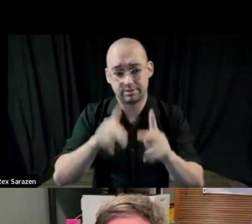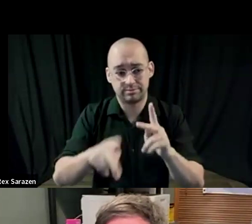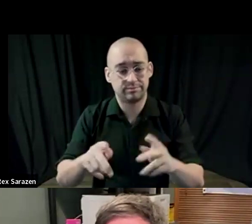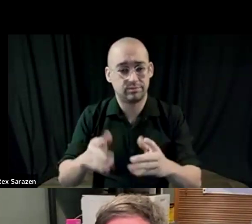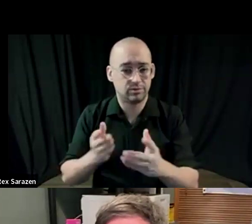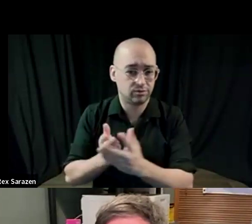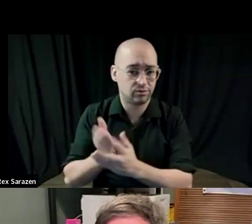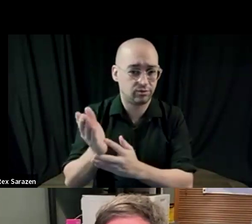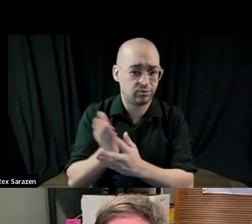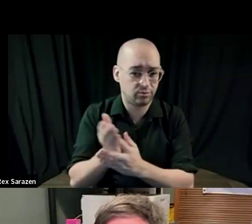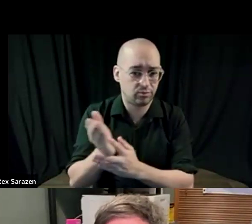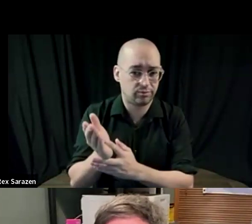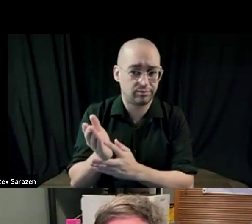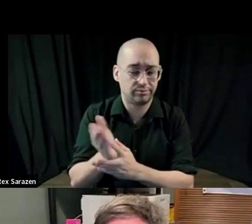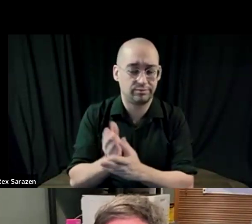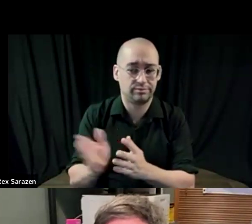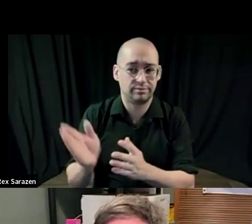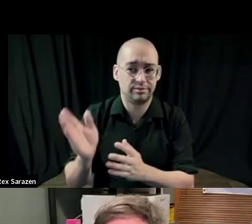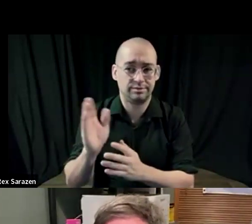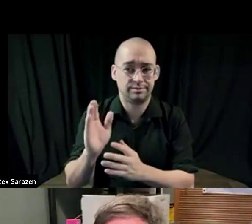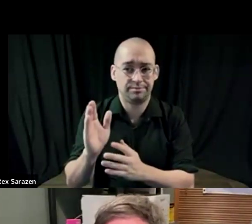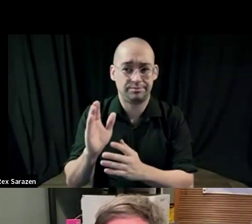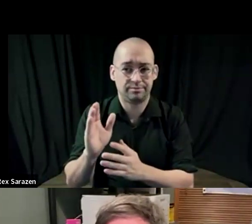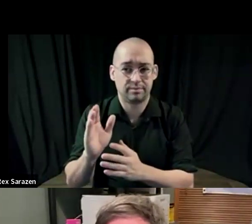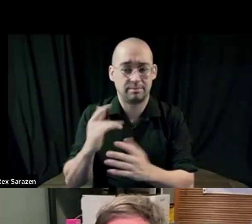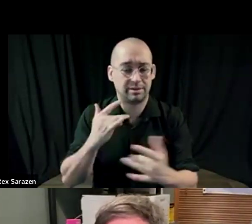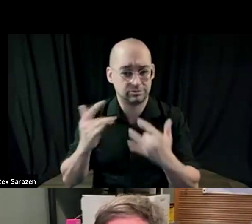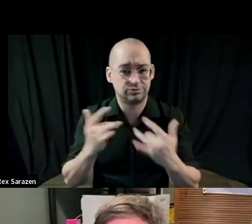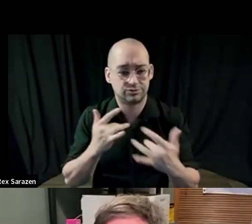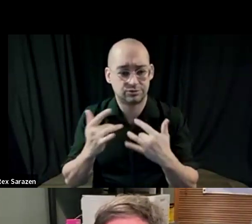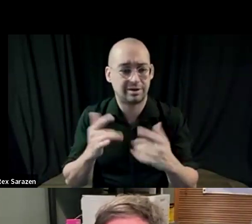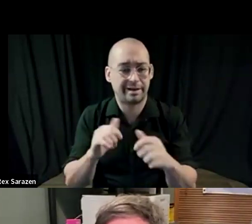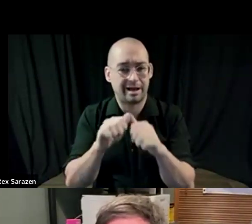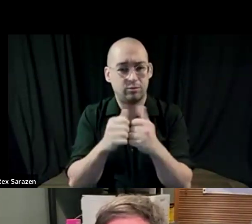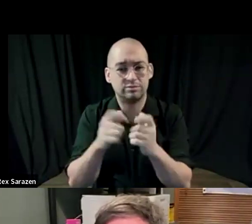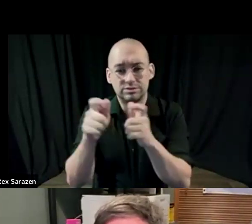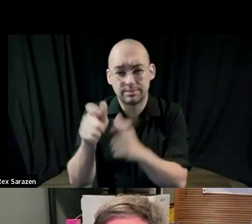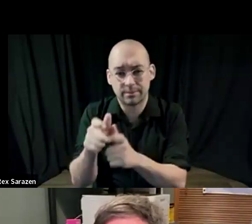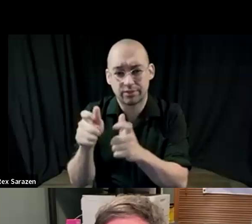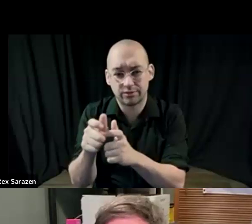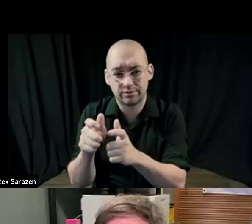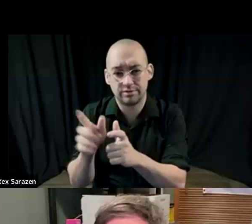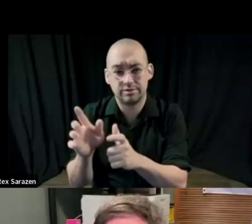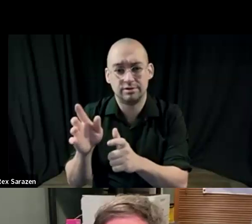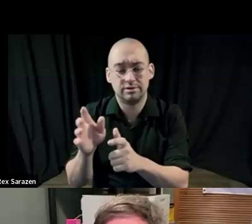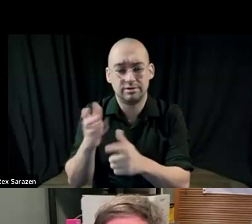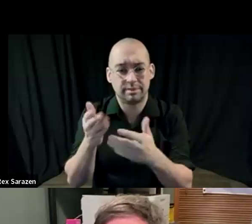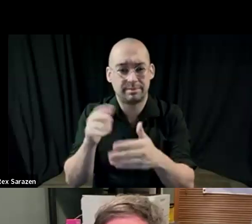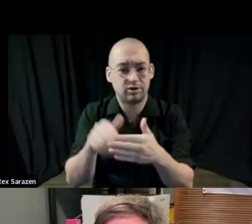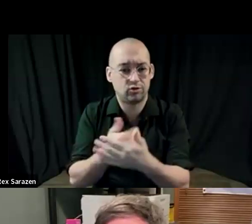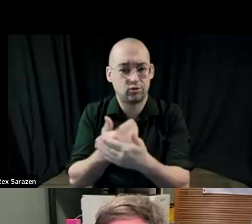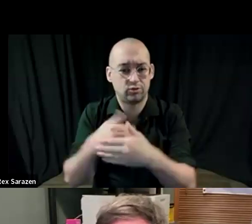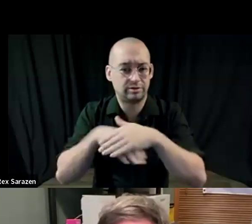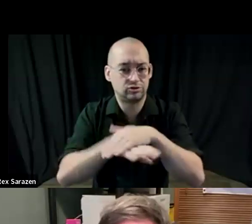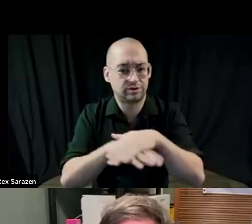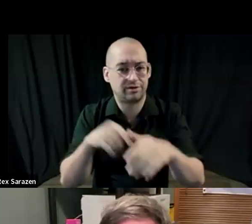that there have been, a concern about how can smaller, maybe new entrants to this